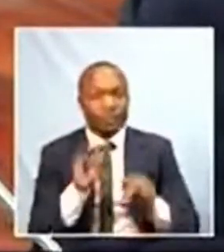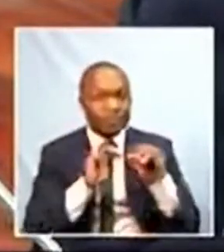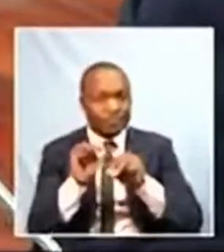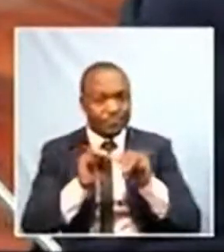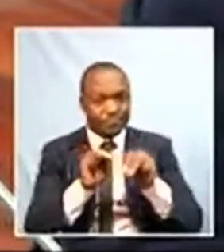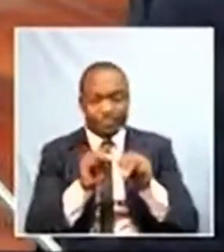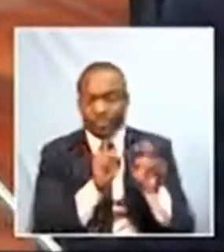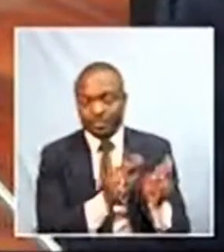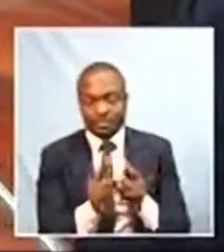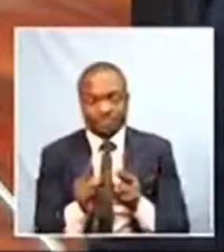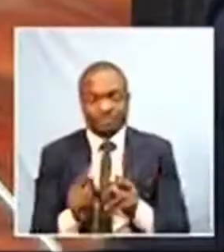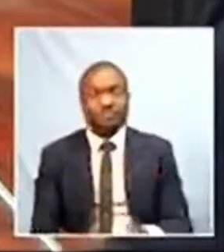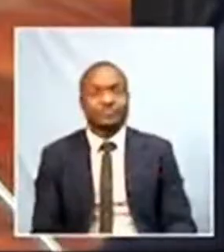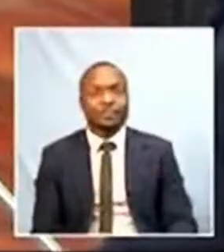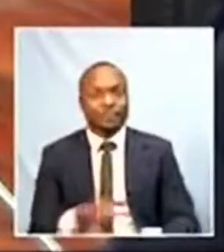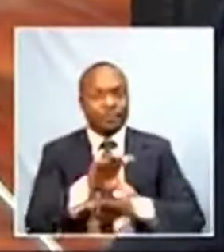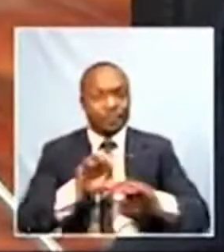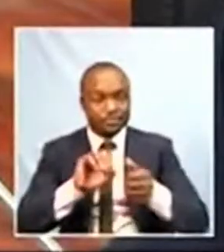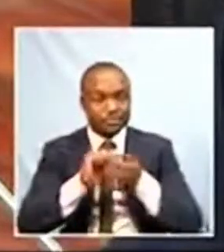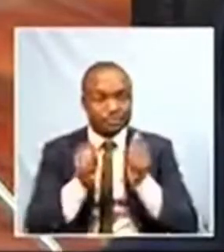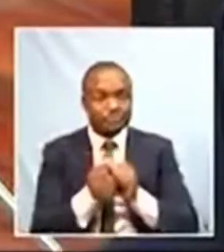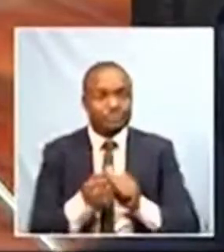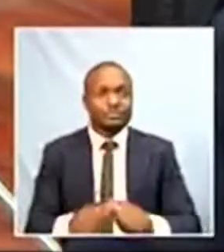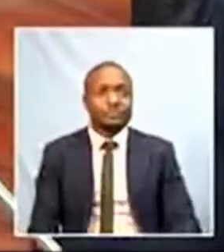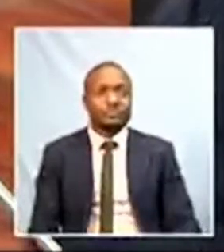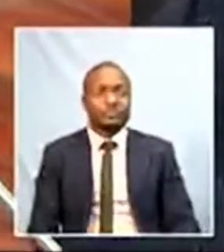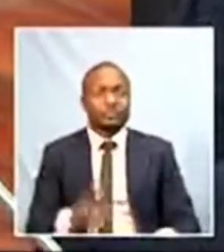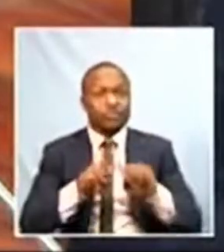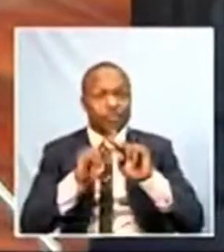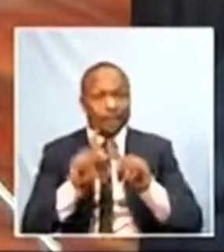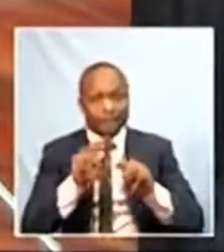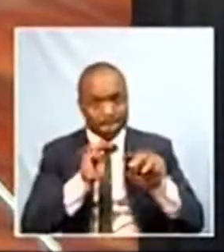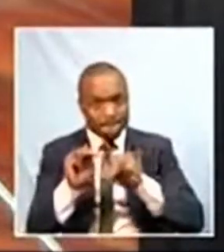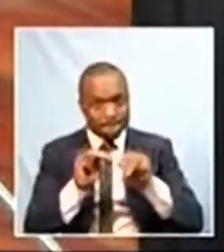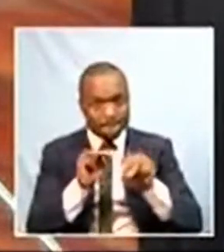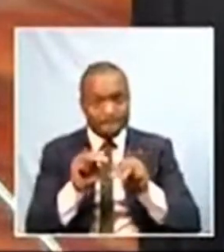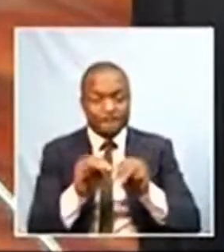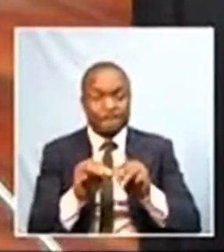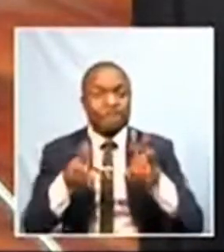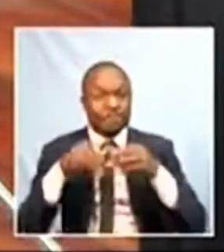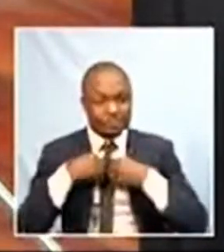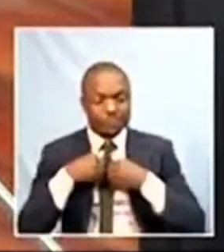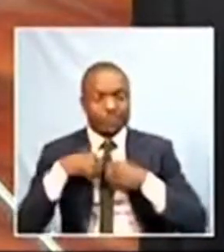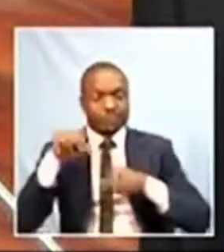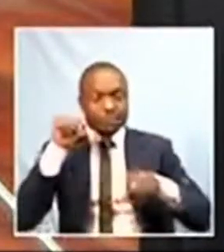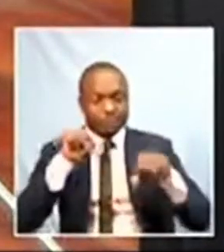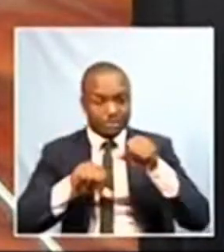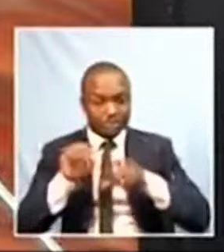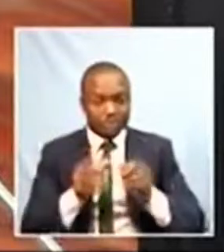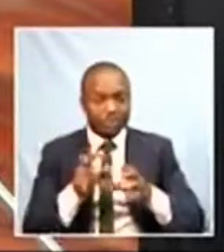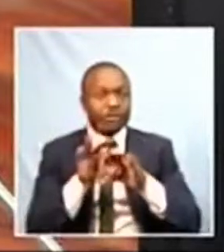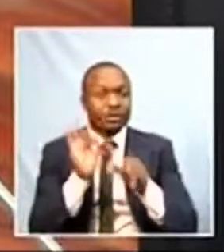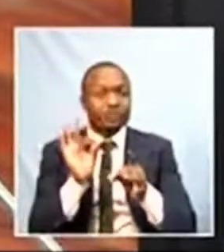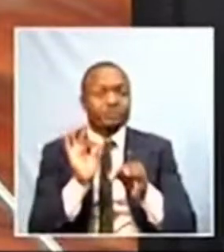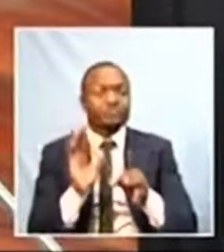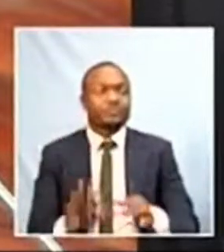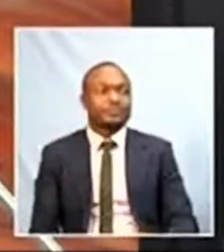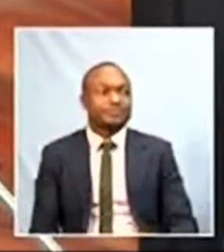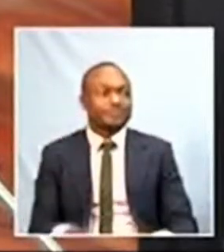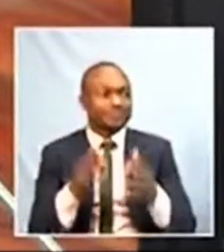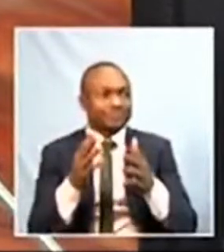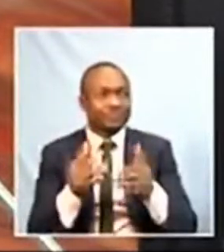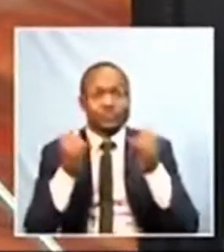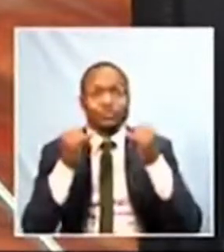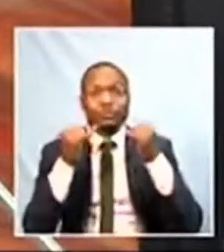Management response, cause of query. Chair, management acknowledges the observations made by the Auditor General and wishes